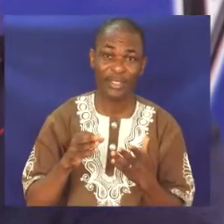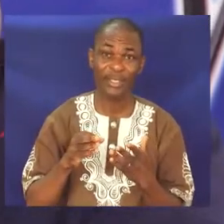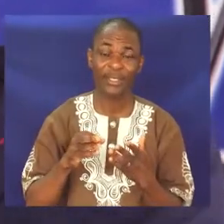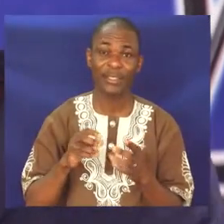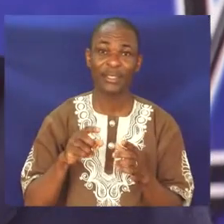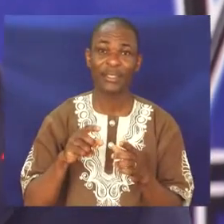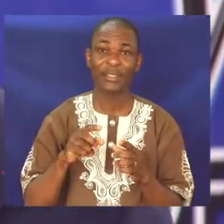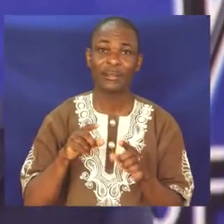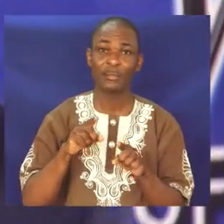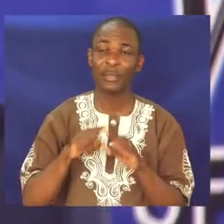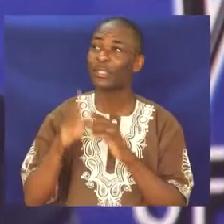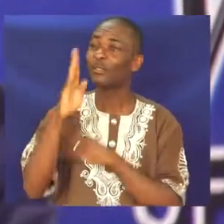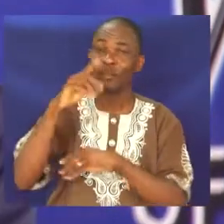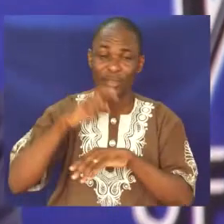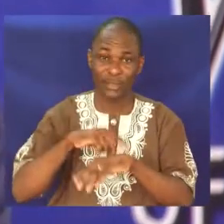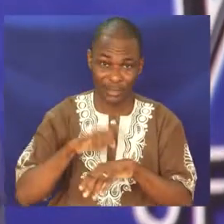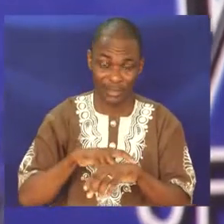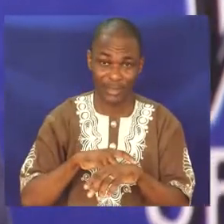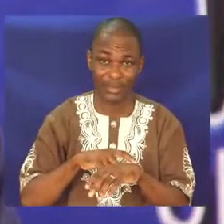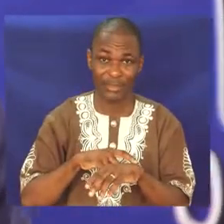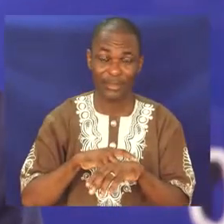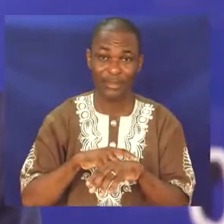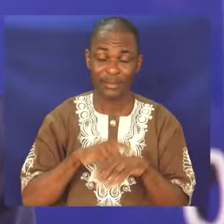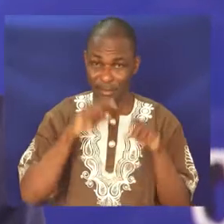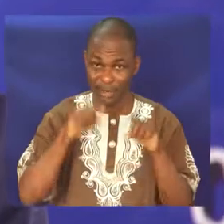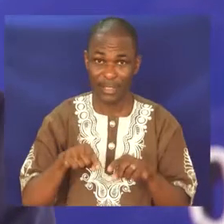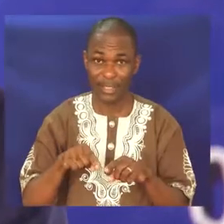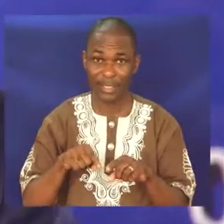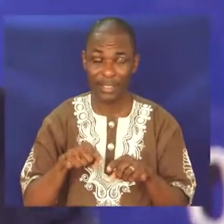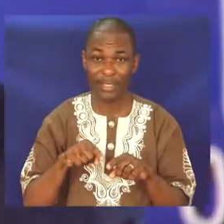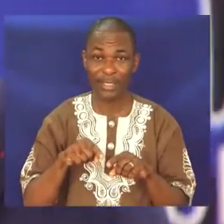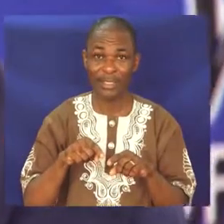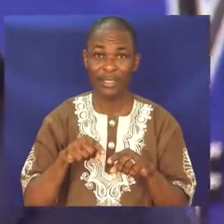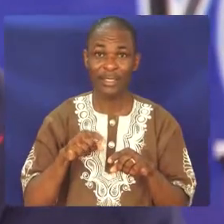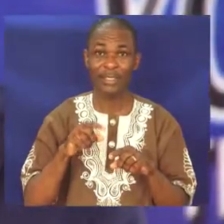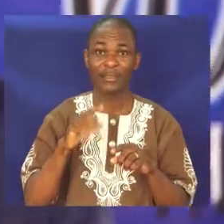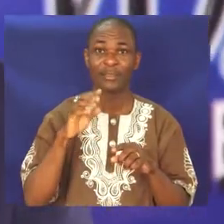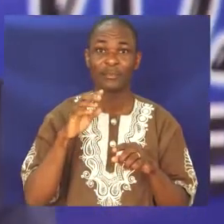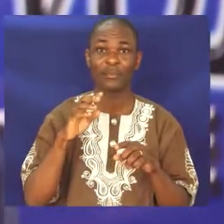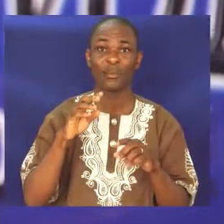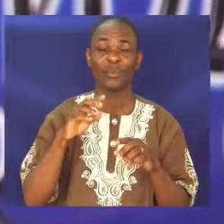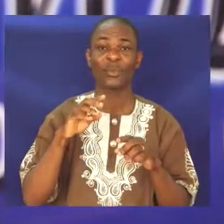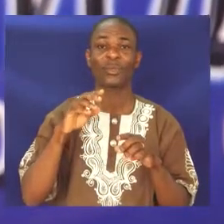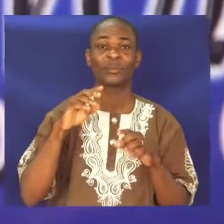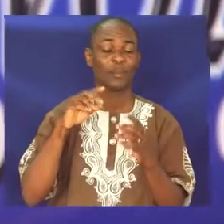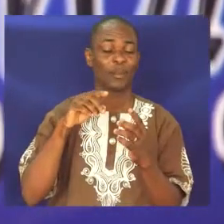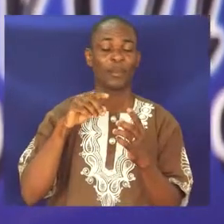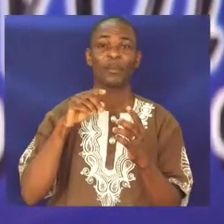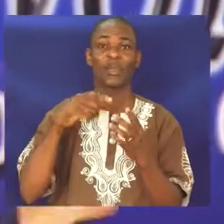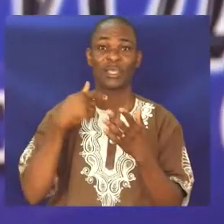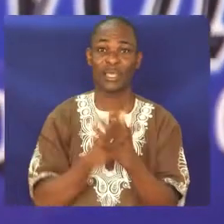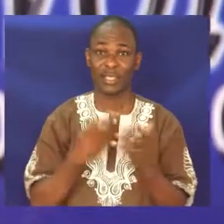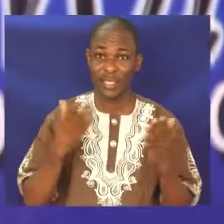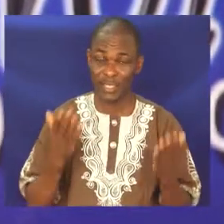yi wo ye fourth republic mo ye nto aba e ma obi ni nkuni mu a emu